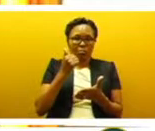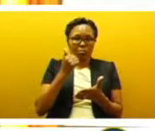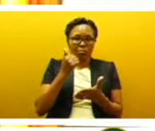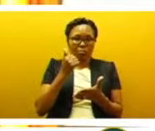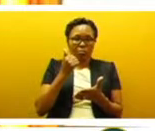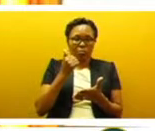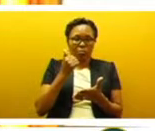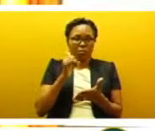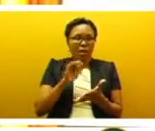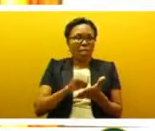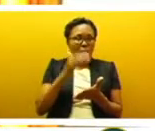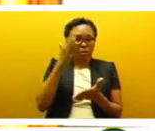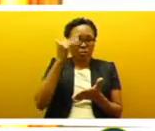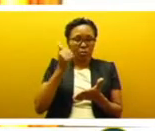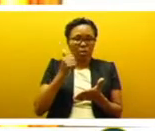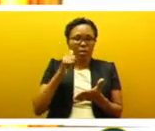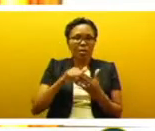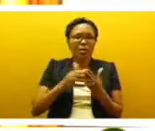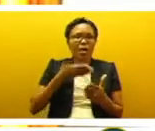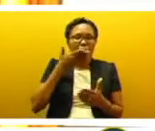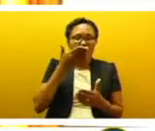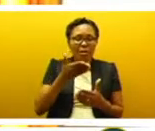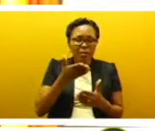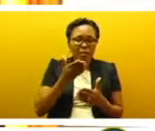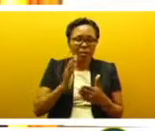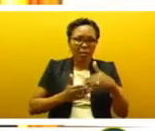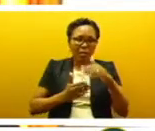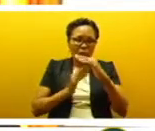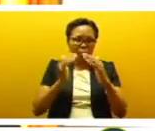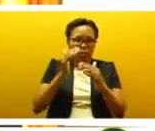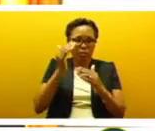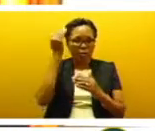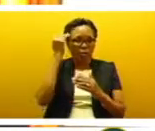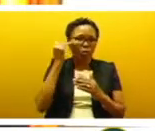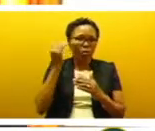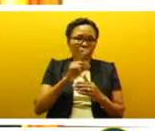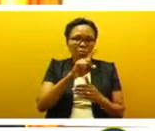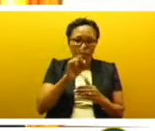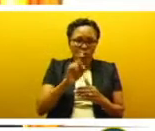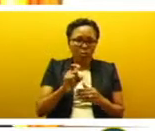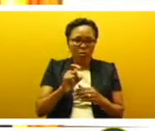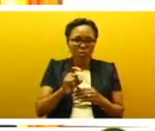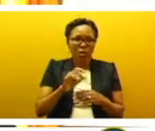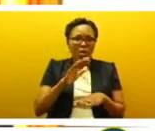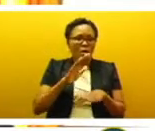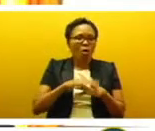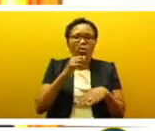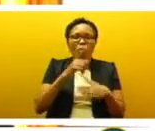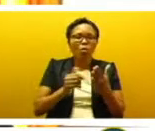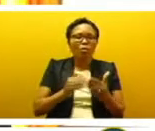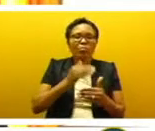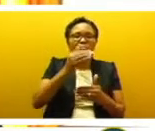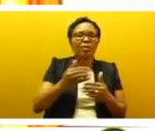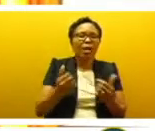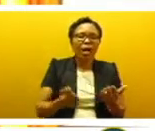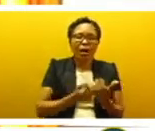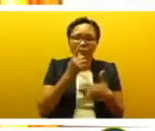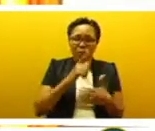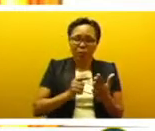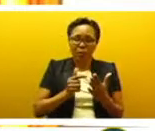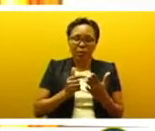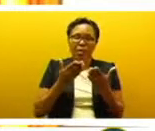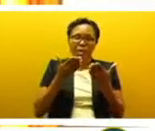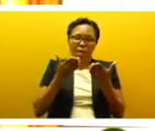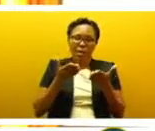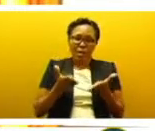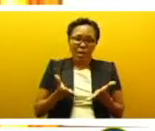in answering the Supreme Court judge's question that was directed at me on remedies, I wish to state that, and this is